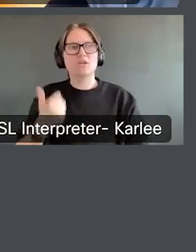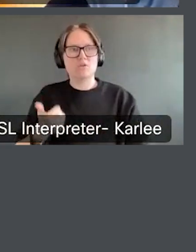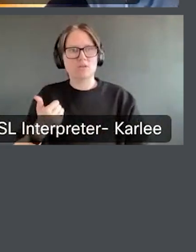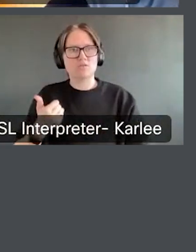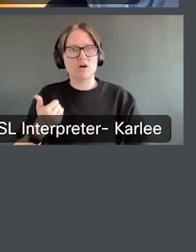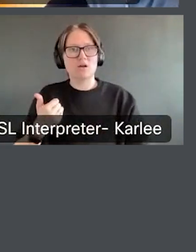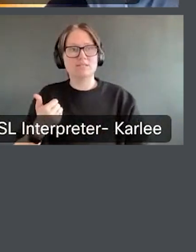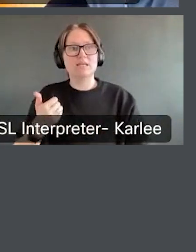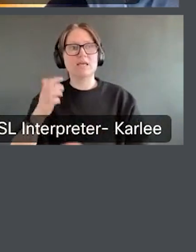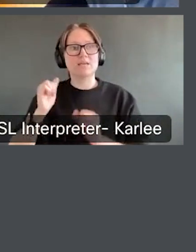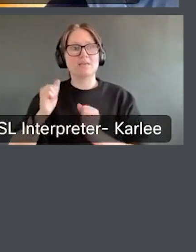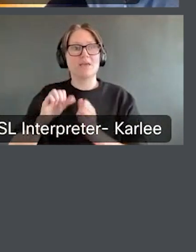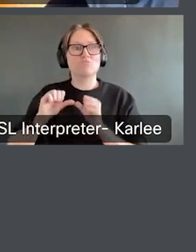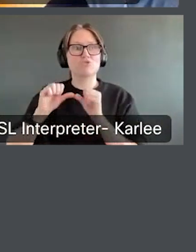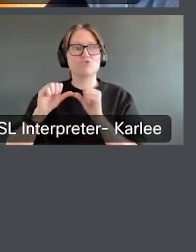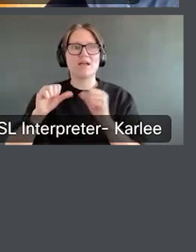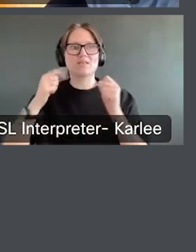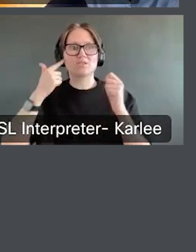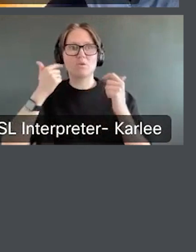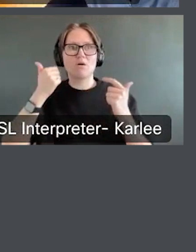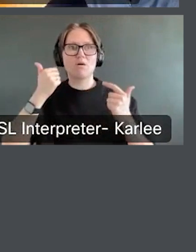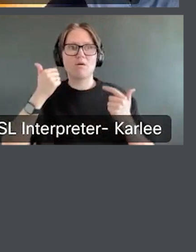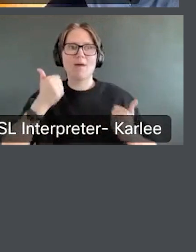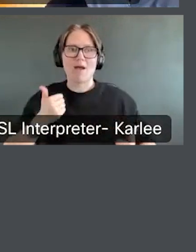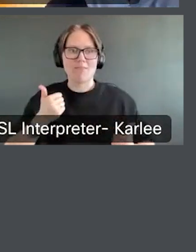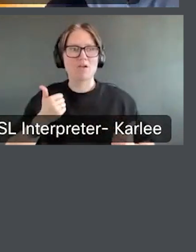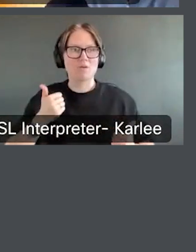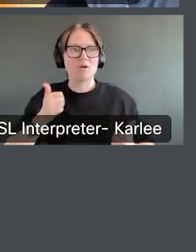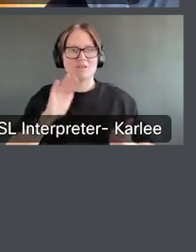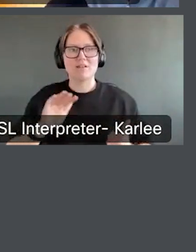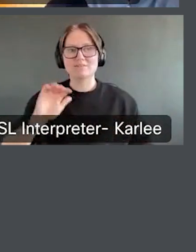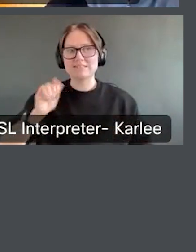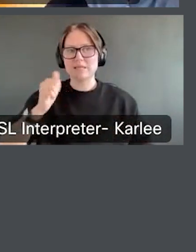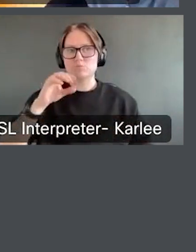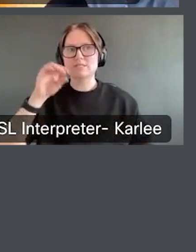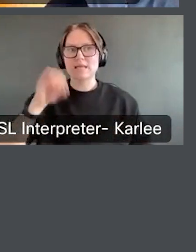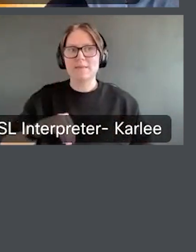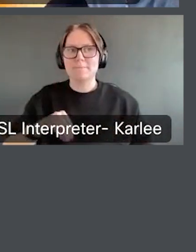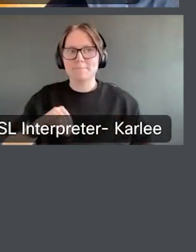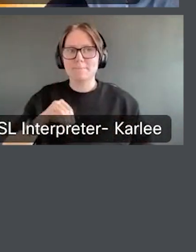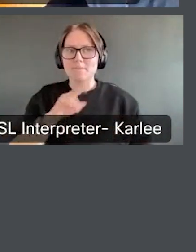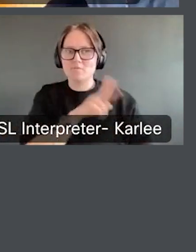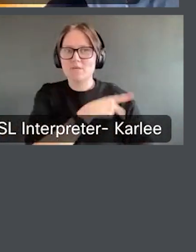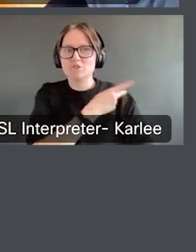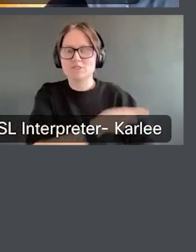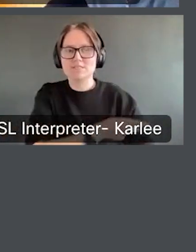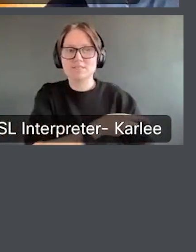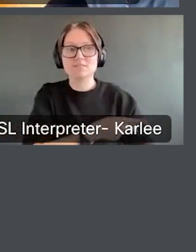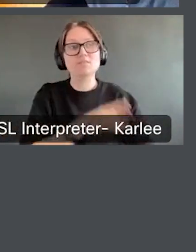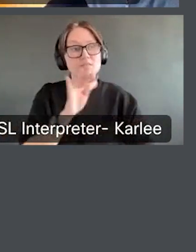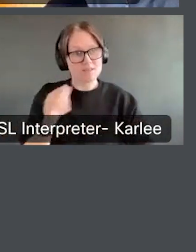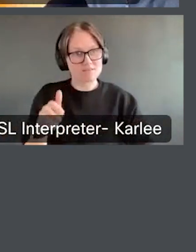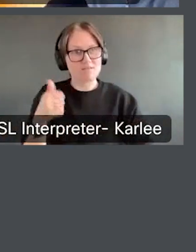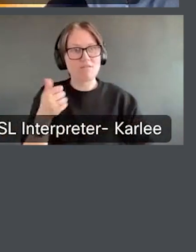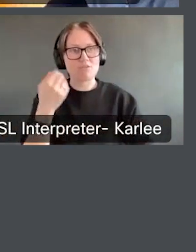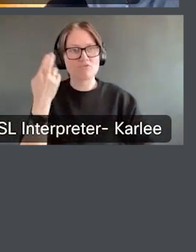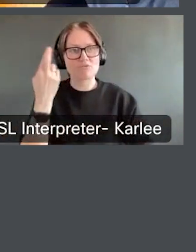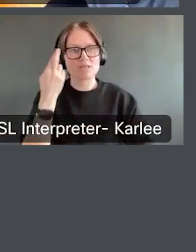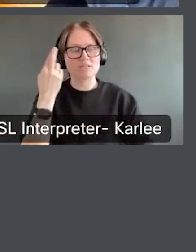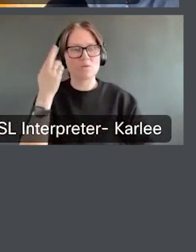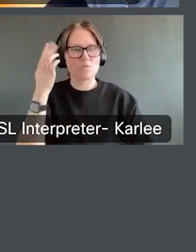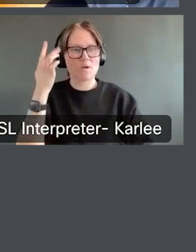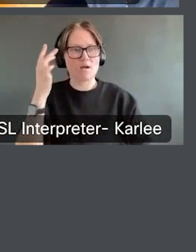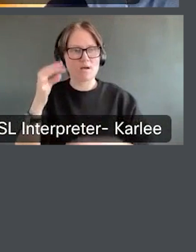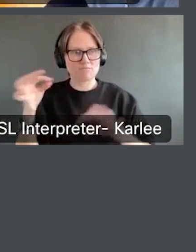bilateral hearing loss in somewhere around 10% of our patients, which is another reason why we need to